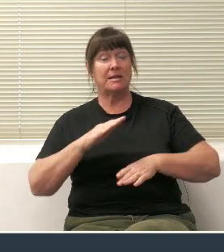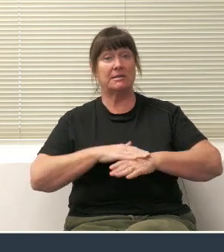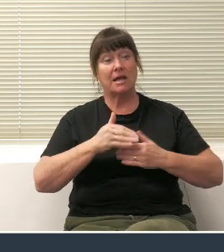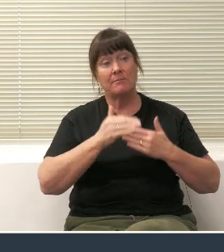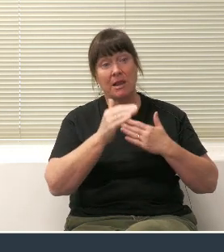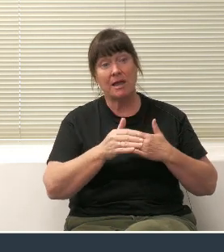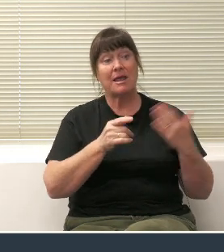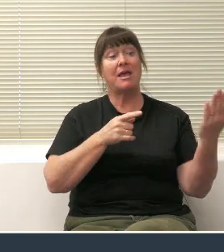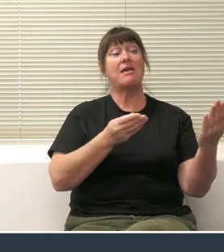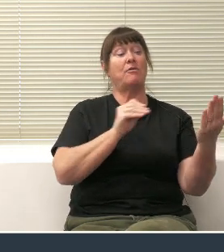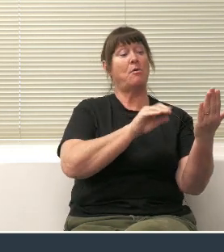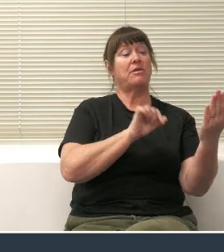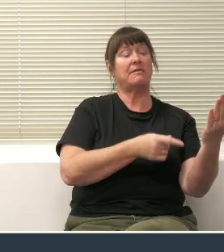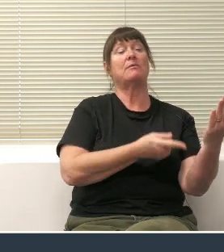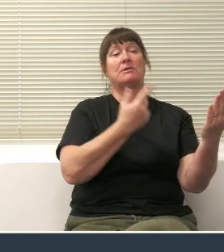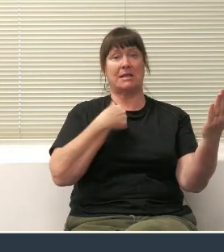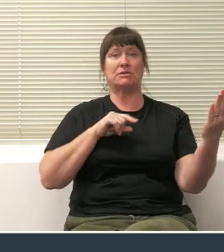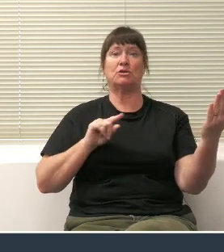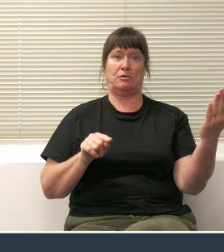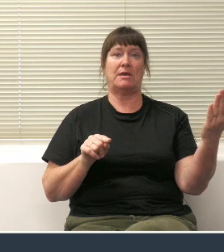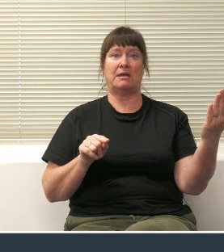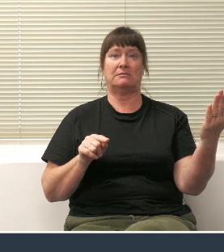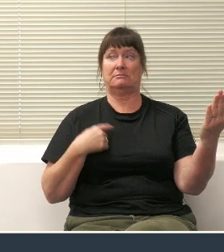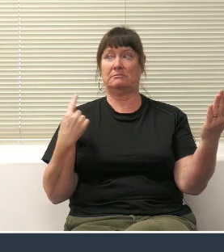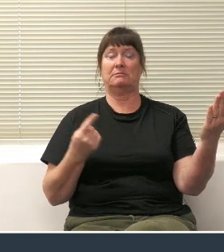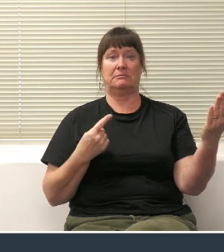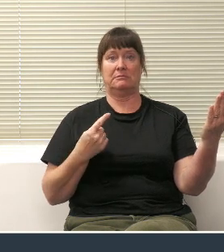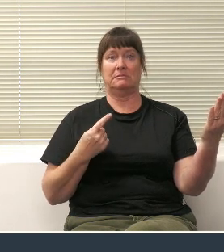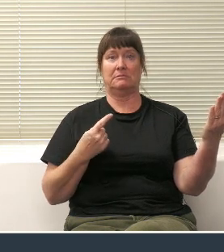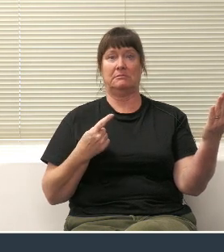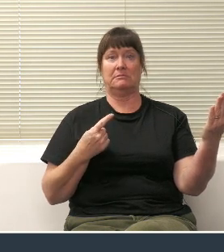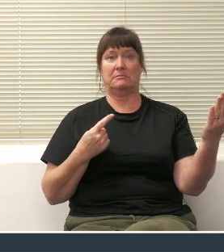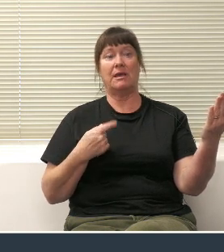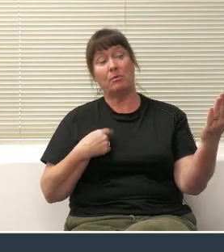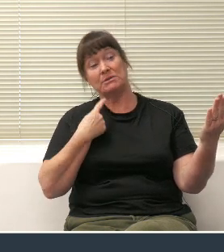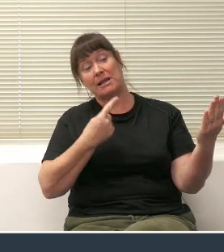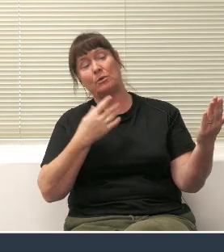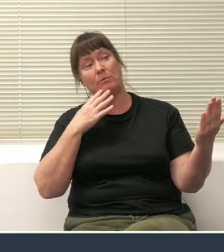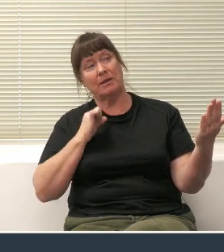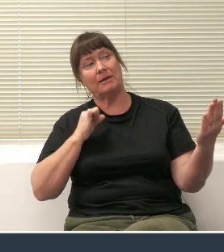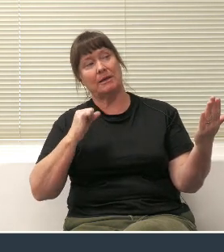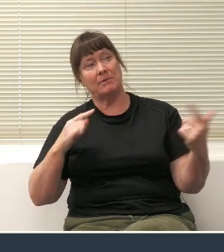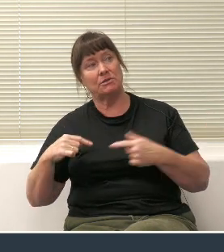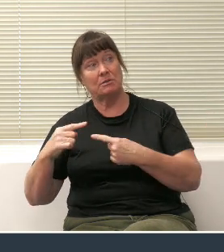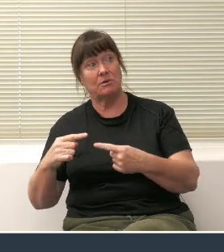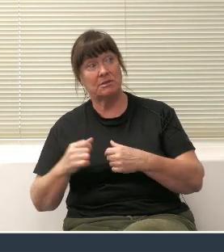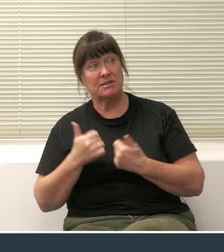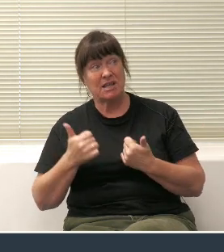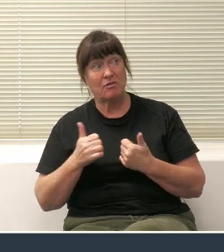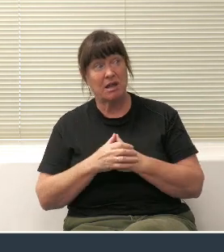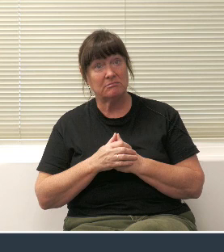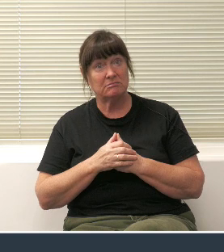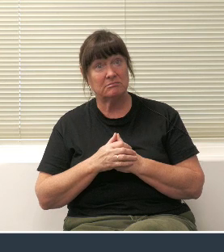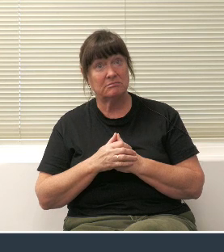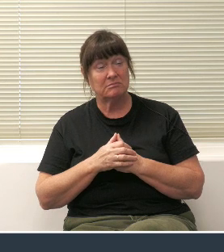That's directing us to do that, and we'll bring that timeline back to when we commence the process and the project. So will that give you